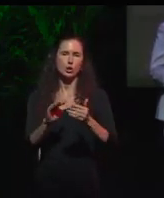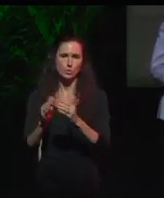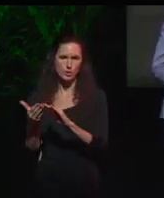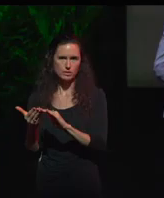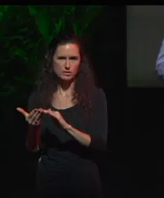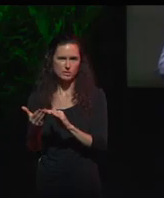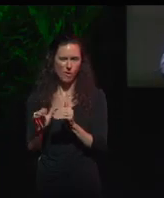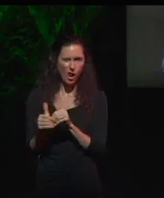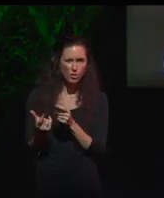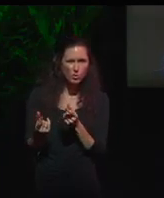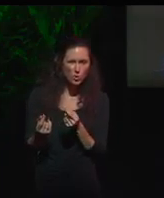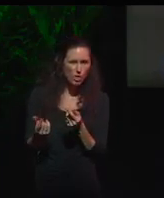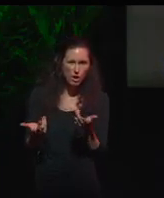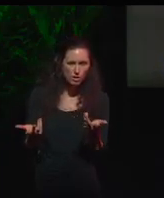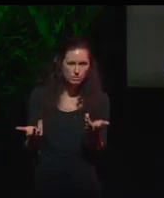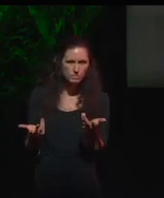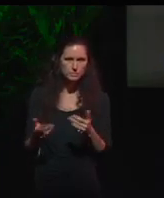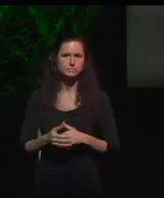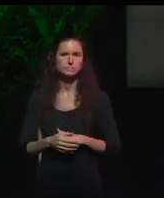So how do we do that?